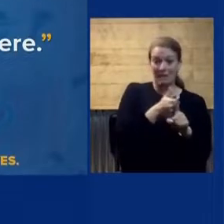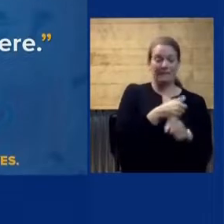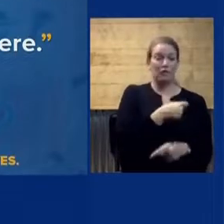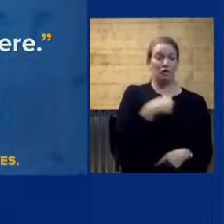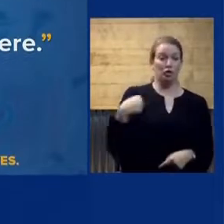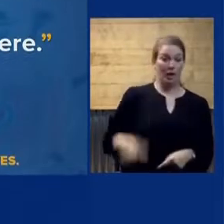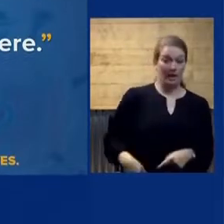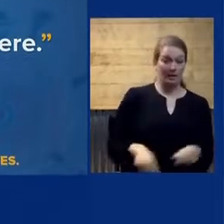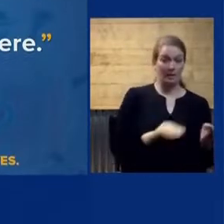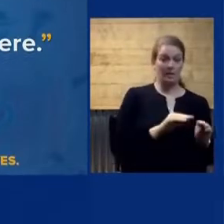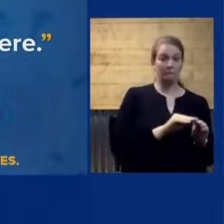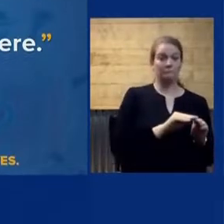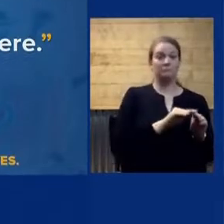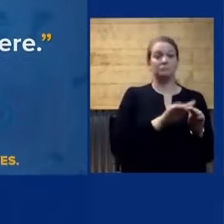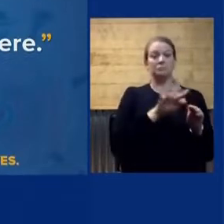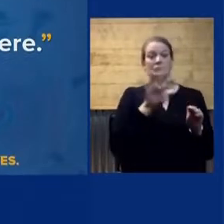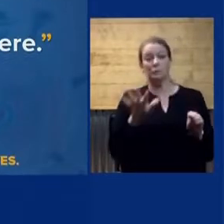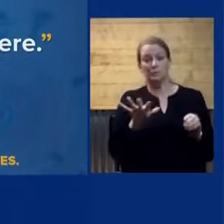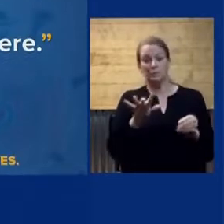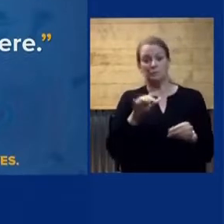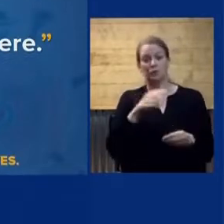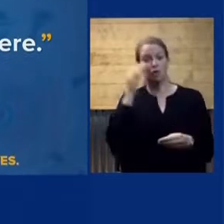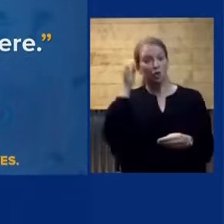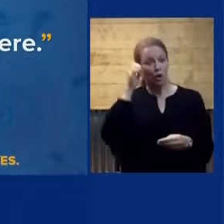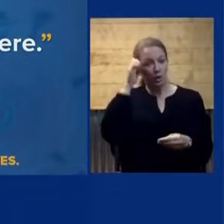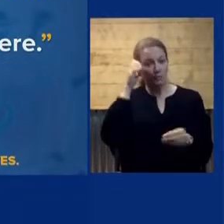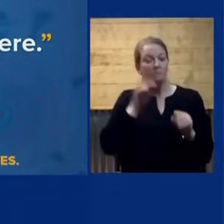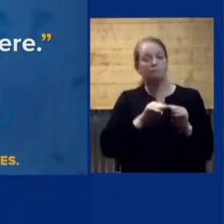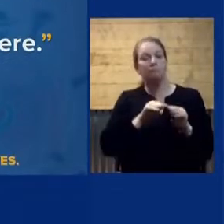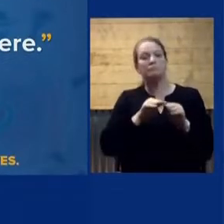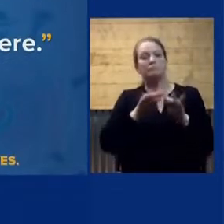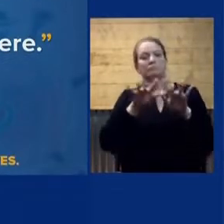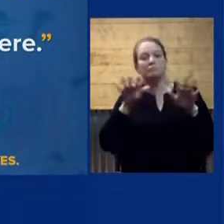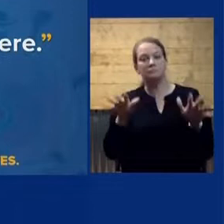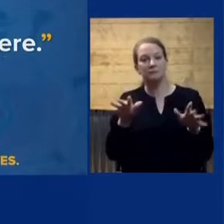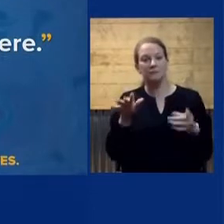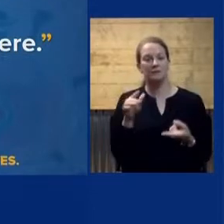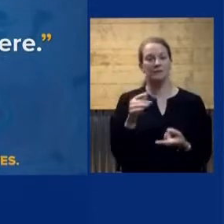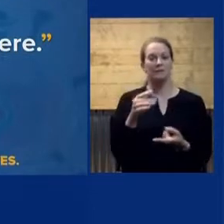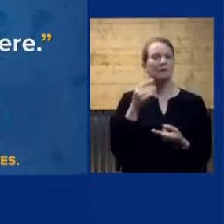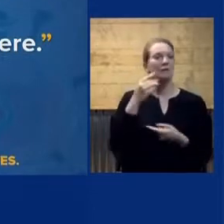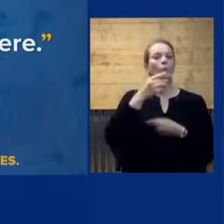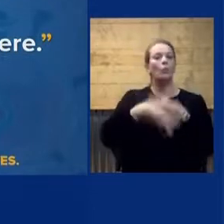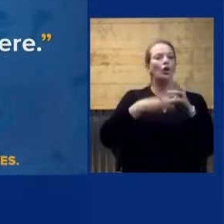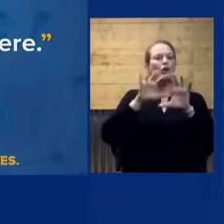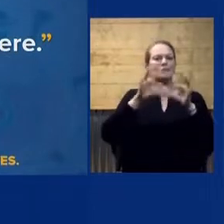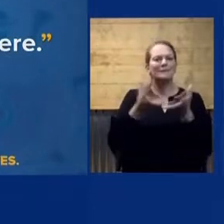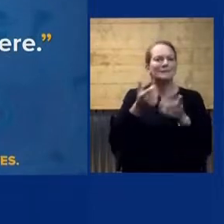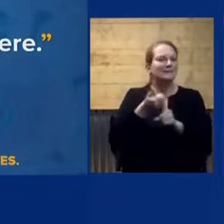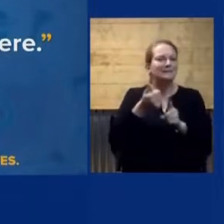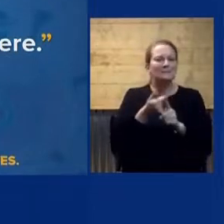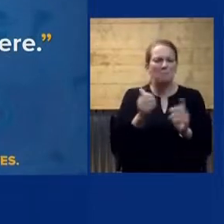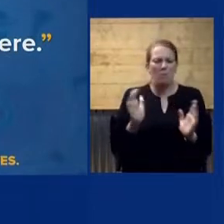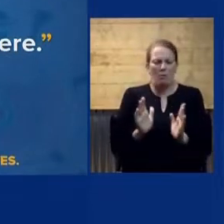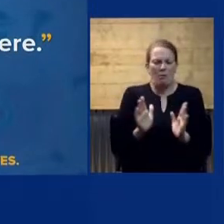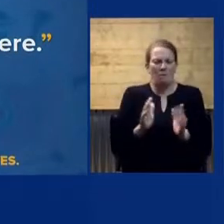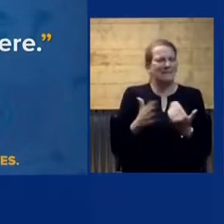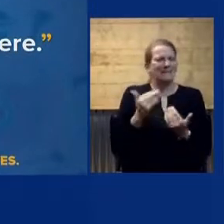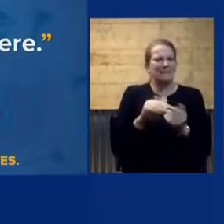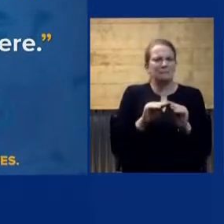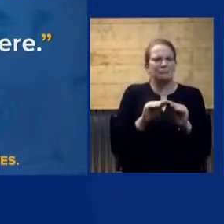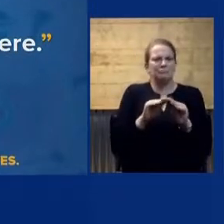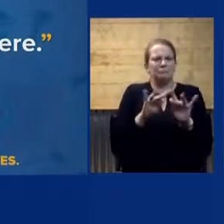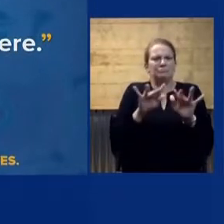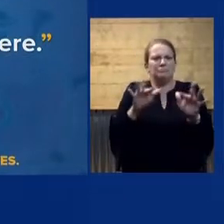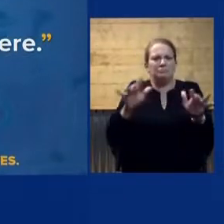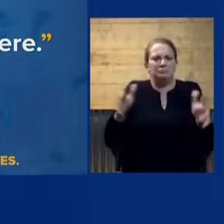is small, and a virus anywhere has to be considered a virus everywhere. Well, it's only in China,